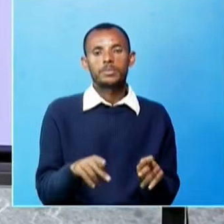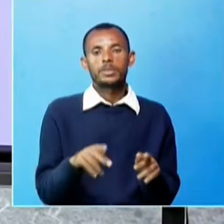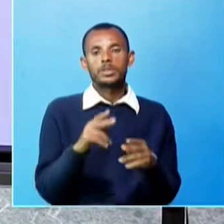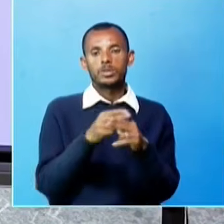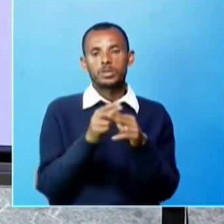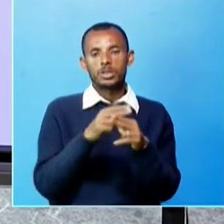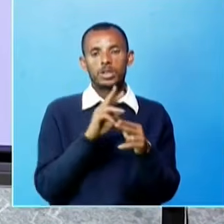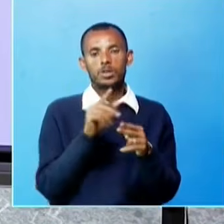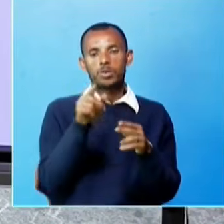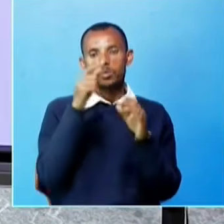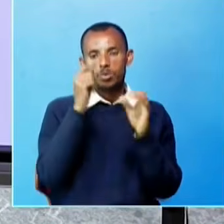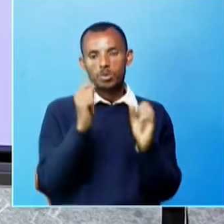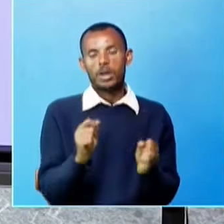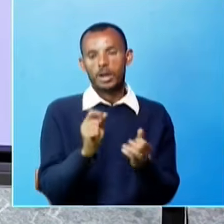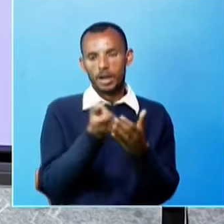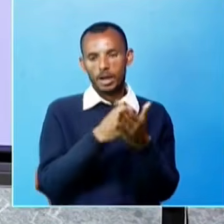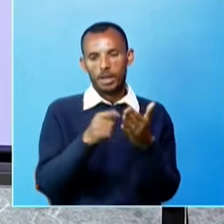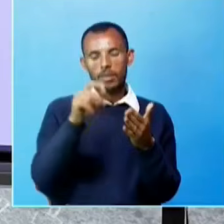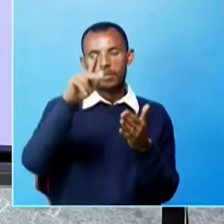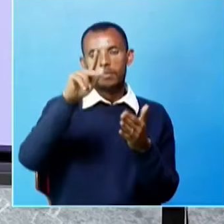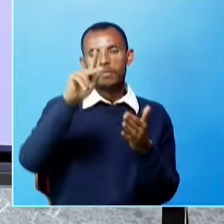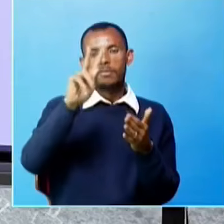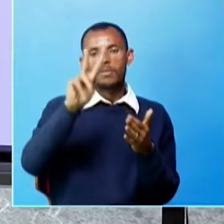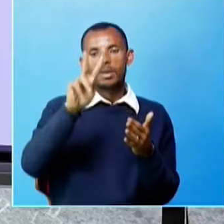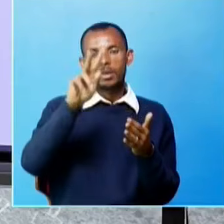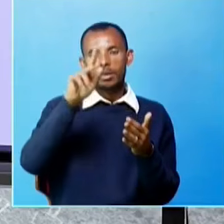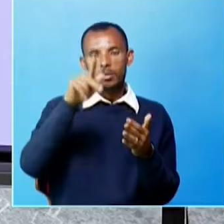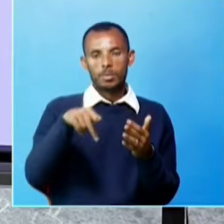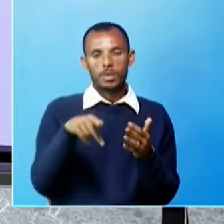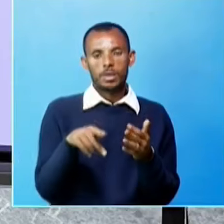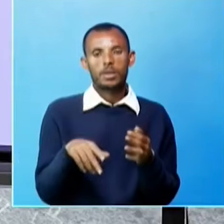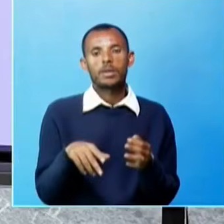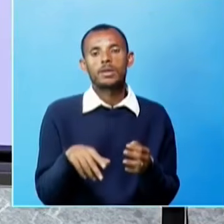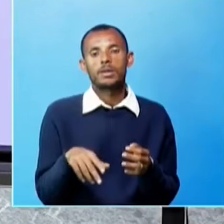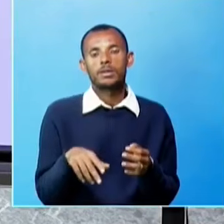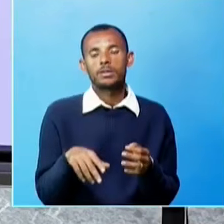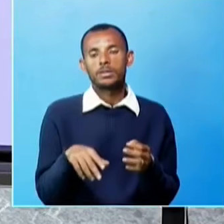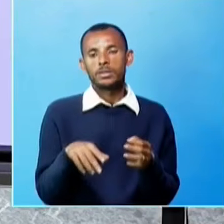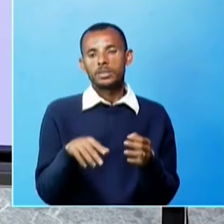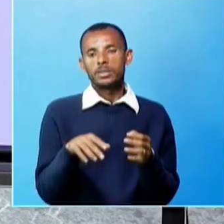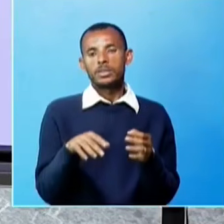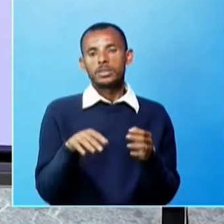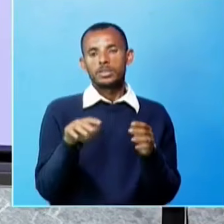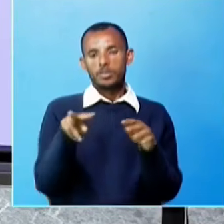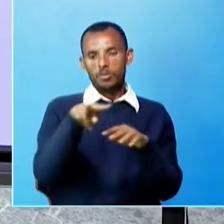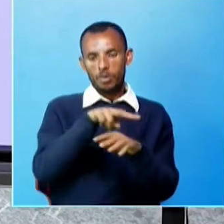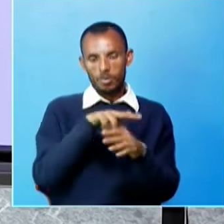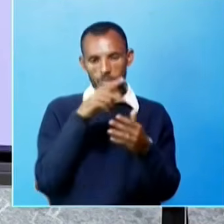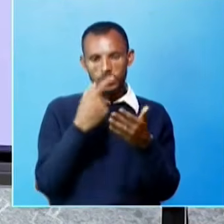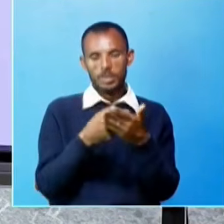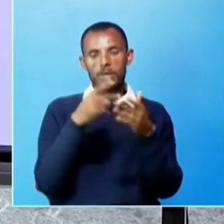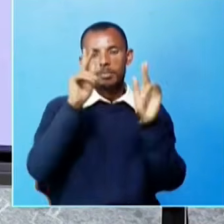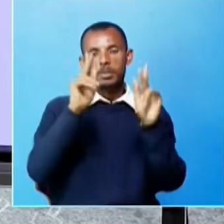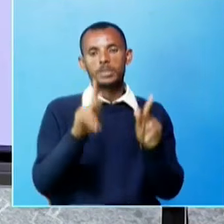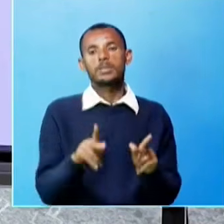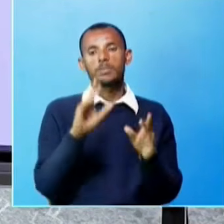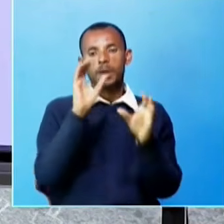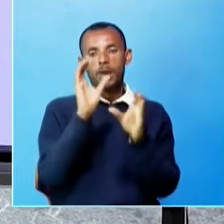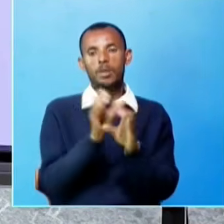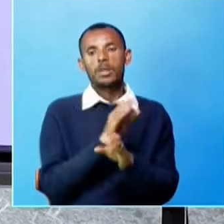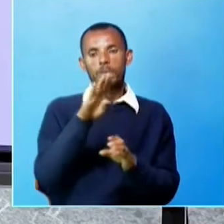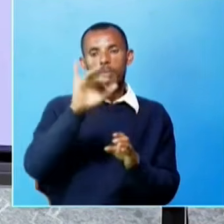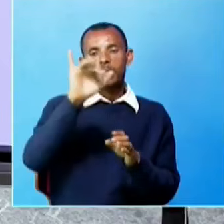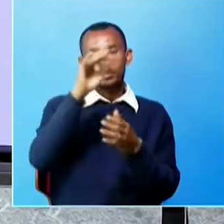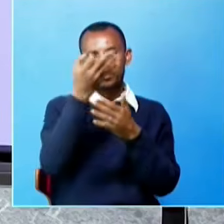shortly you can write it VP to represent volume of a prism. Okay, so the volume of a prism is calculated by